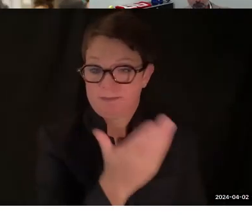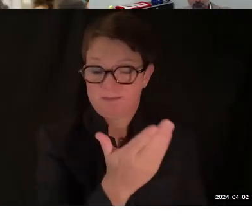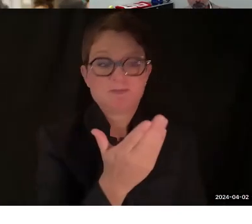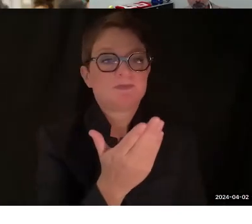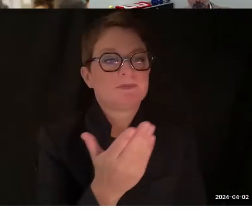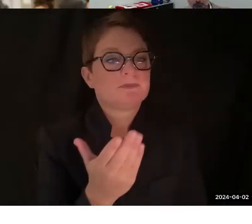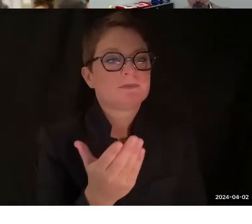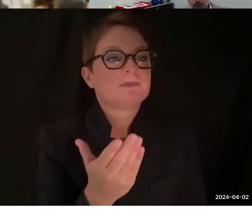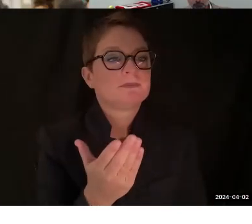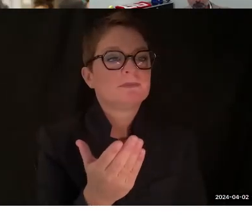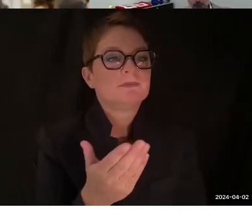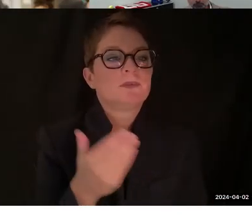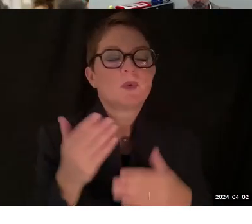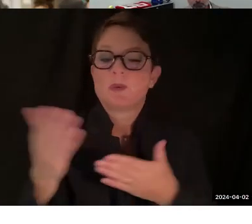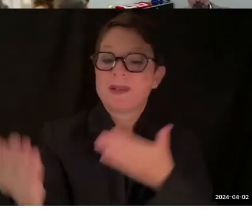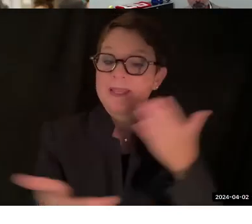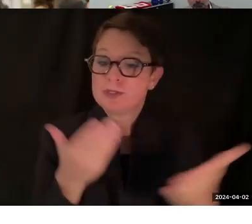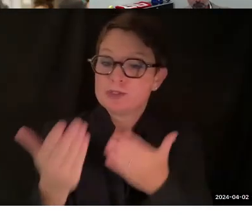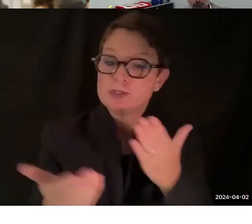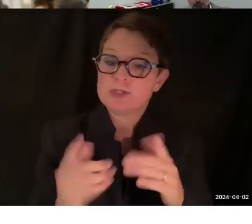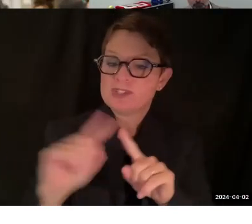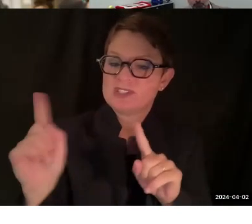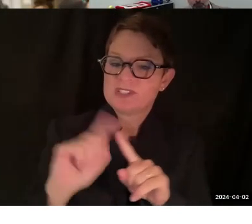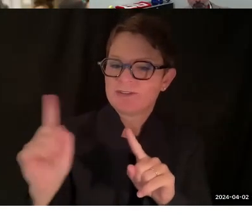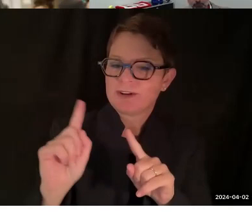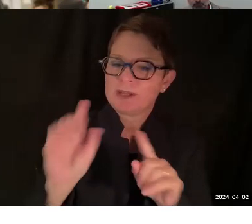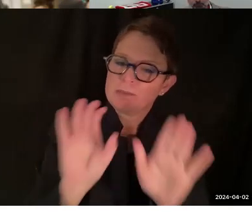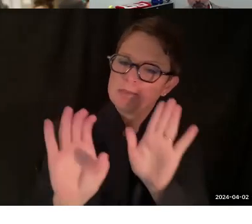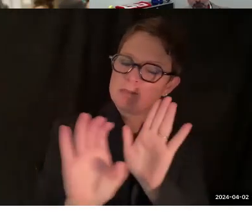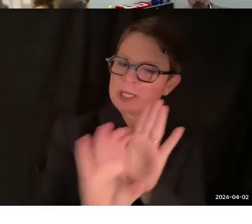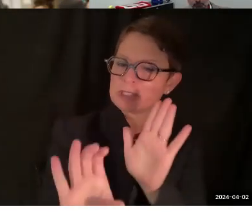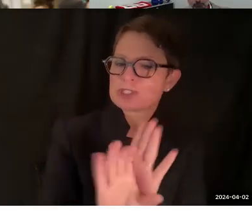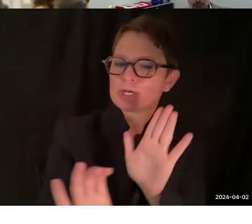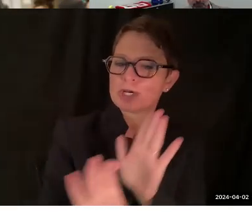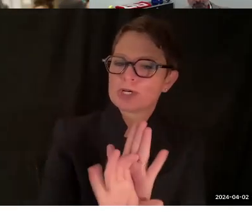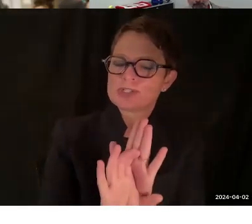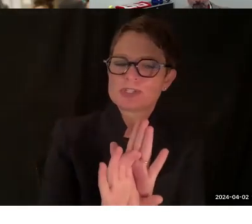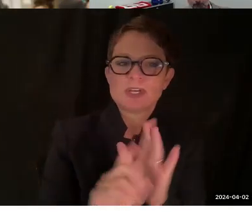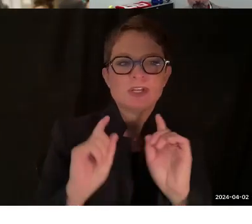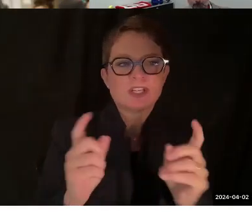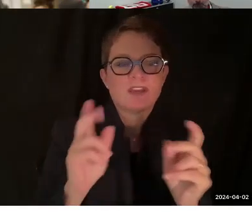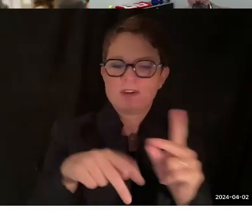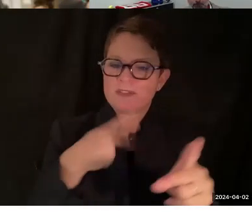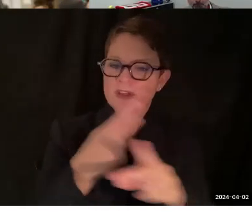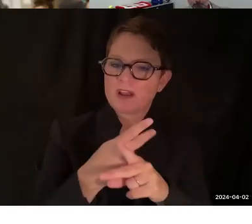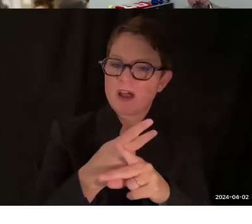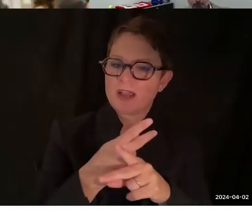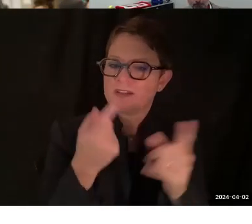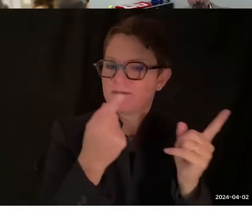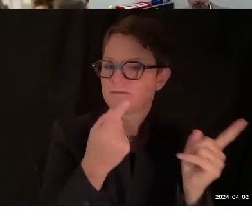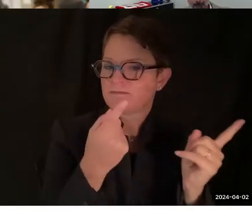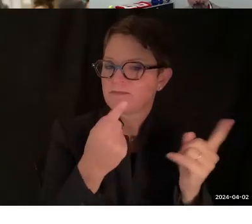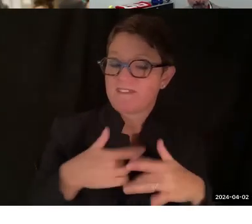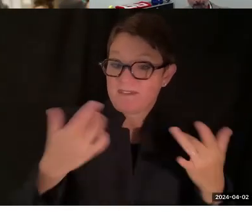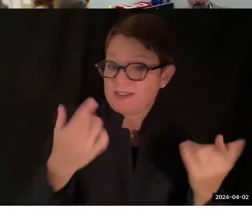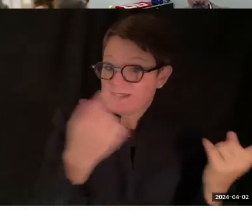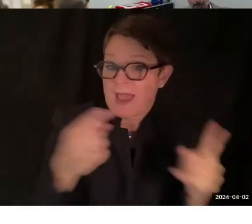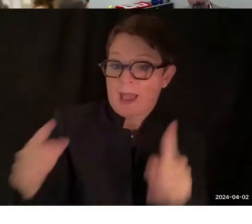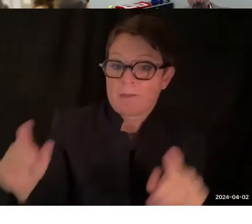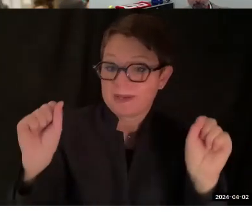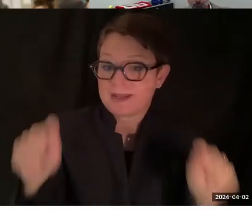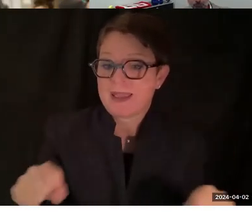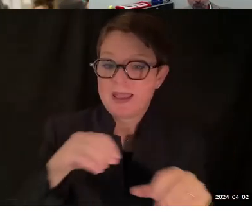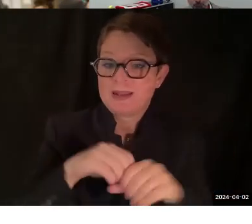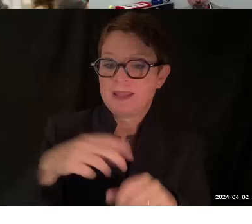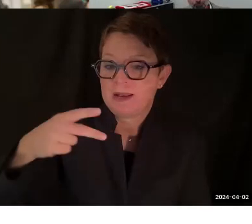wanted to introduce some sample imagery, some precedent images to really convey the type of activation that could occur, in